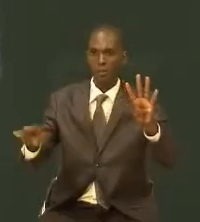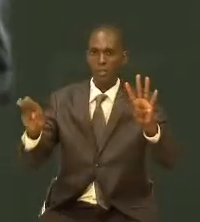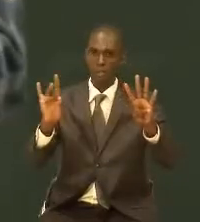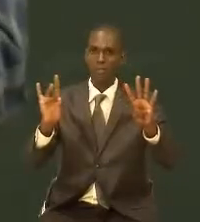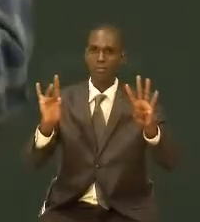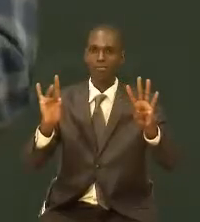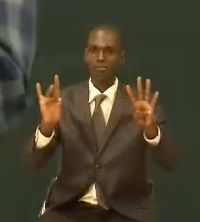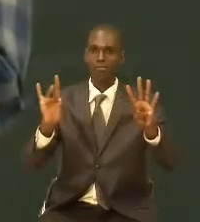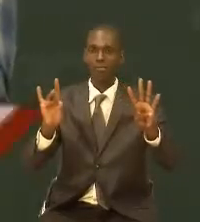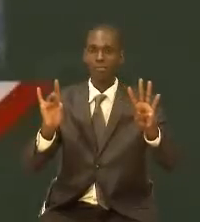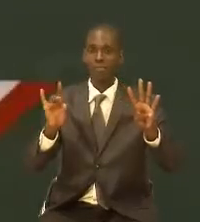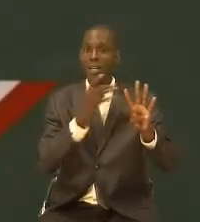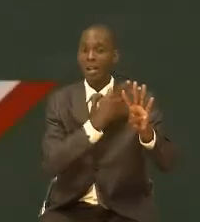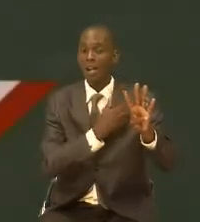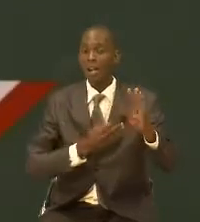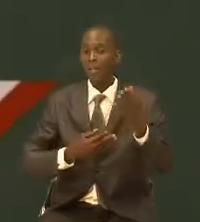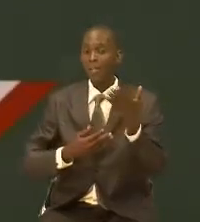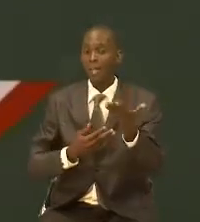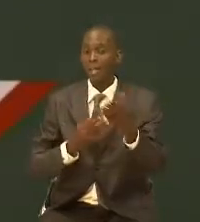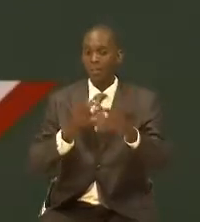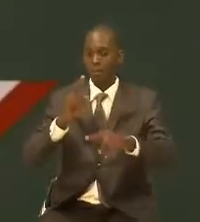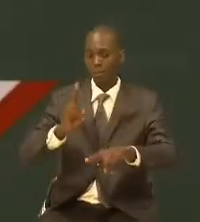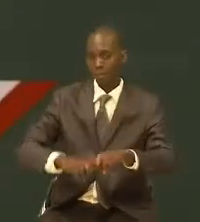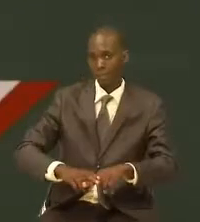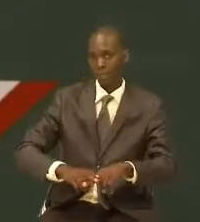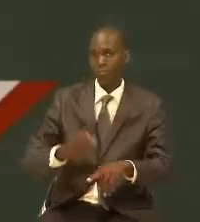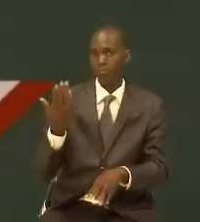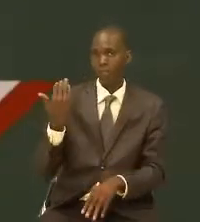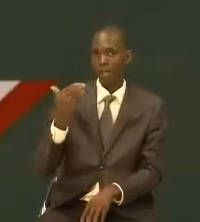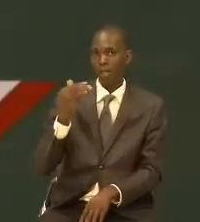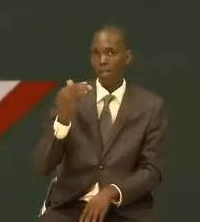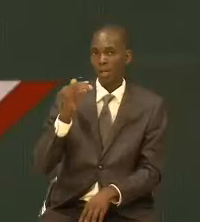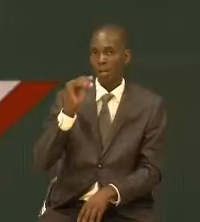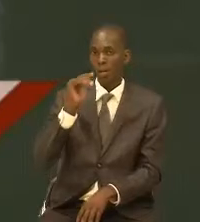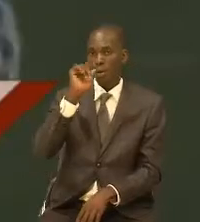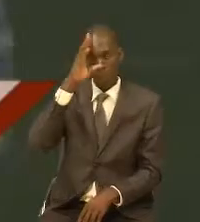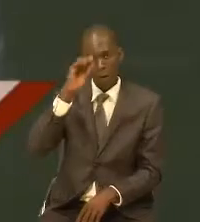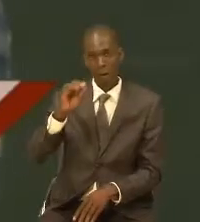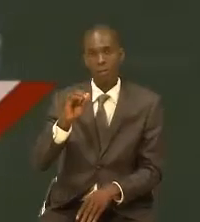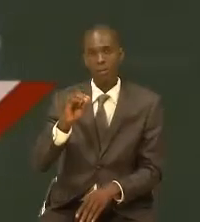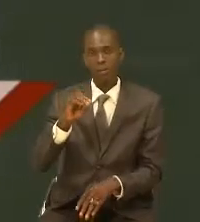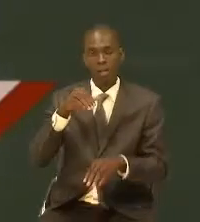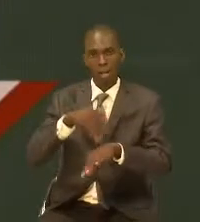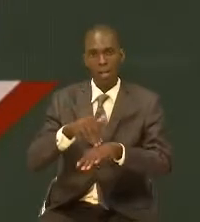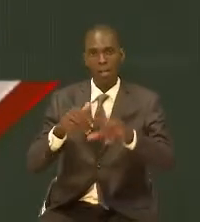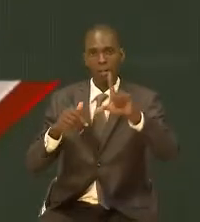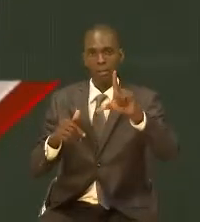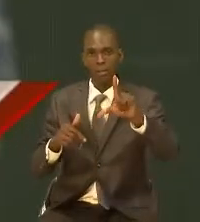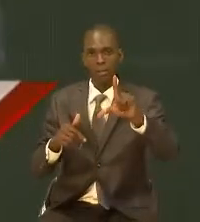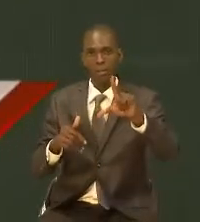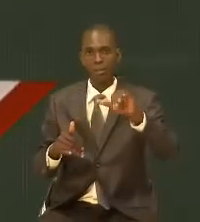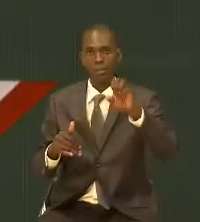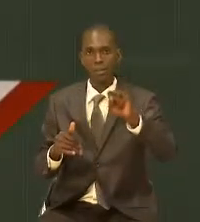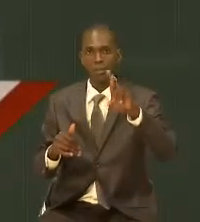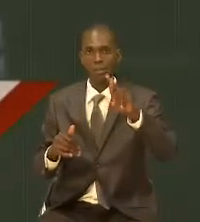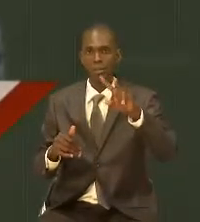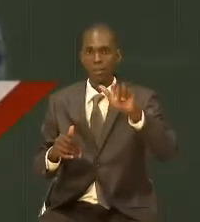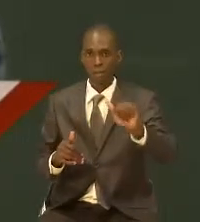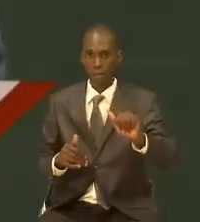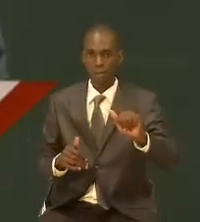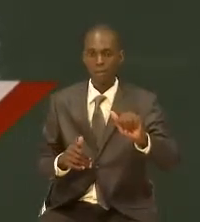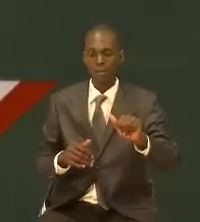their search is certain man at least in potential in his speech being a